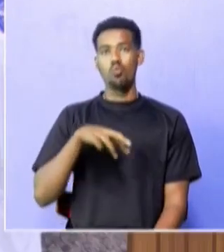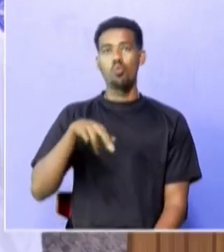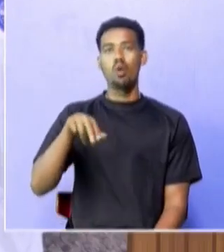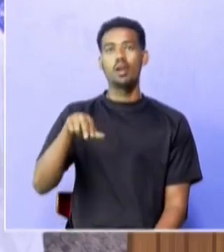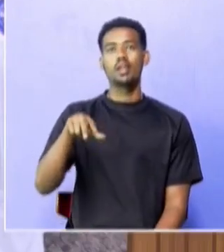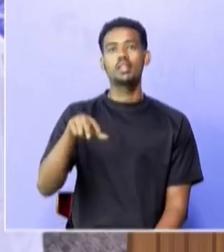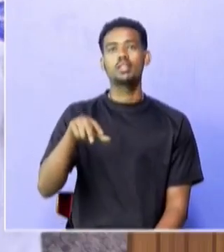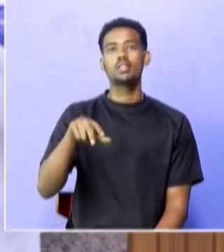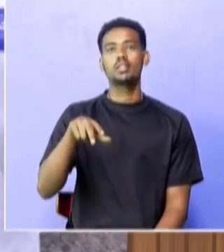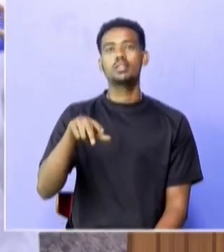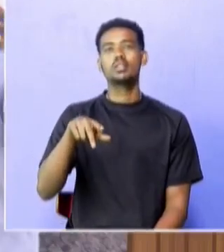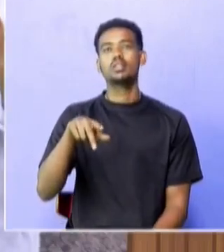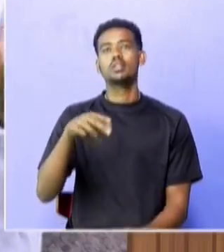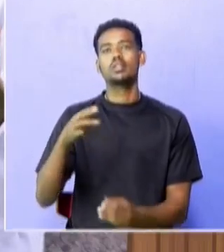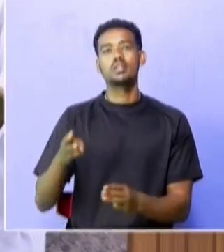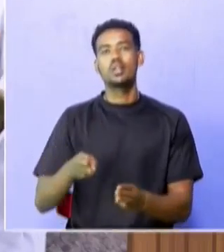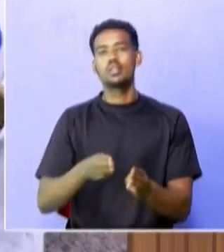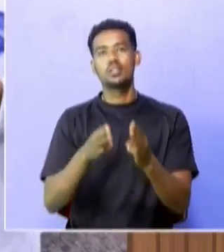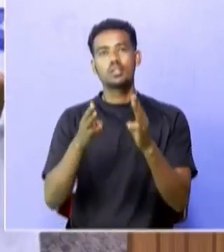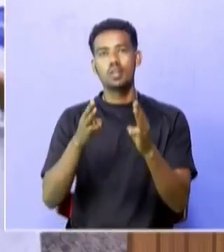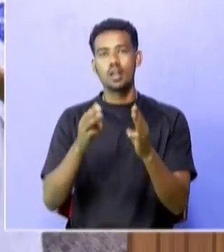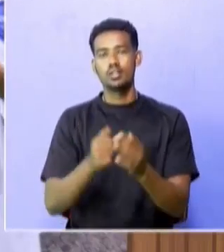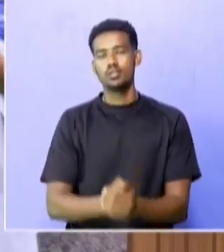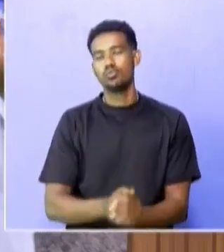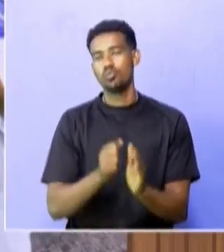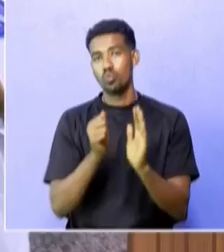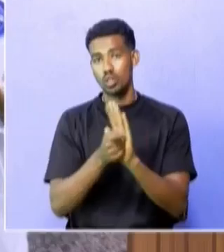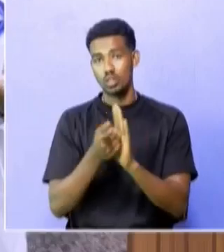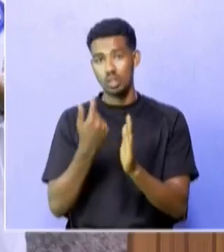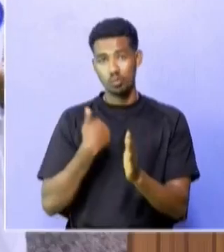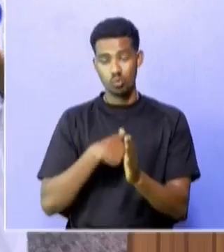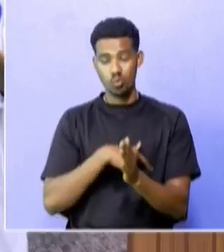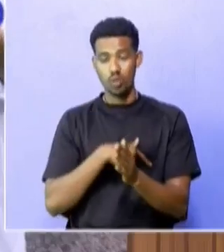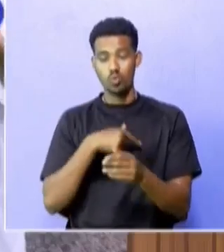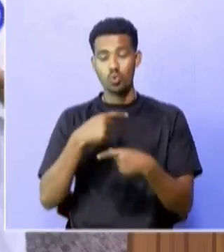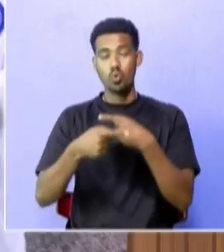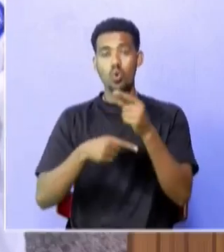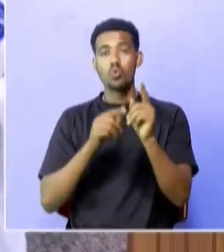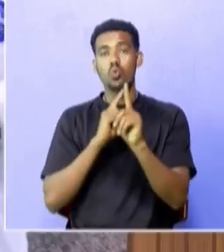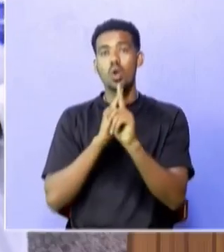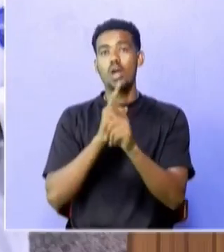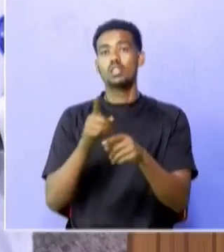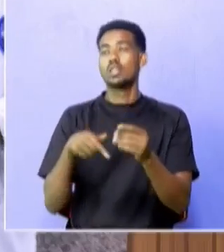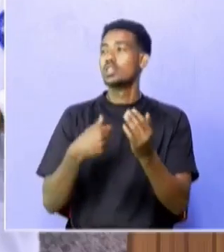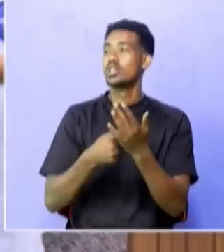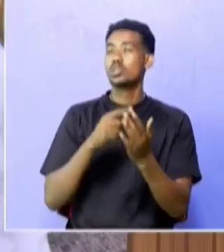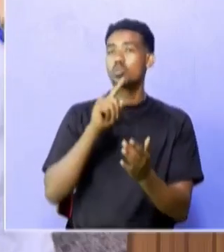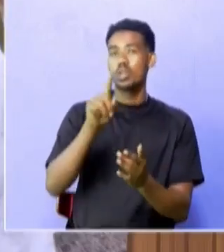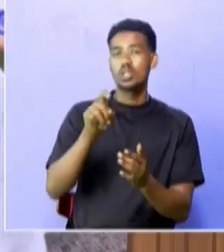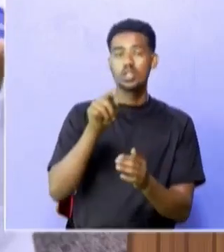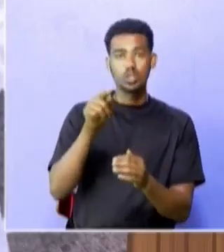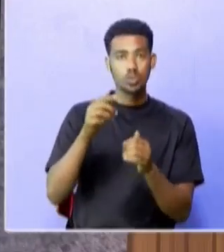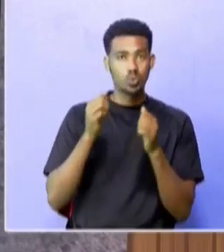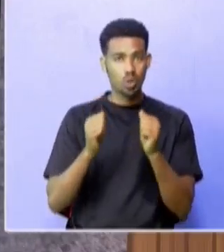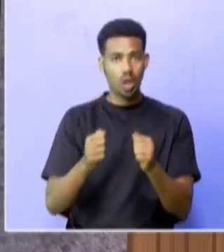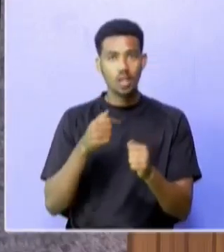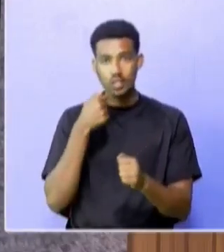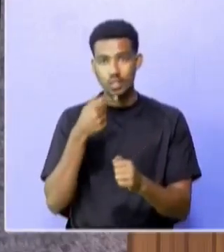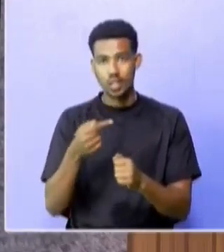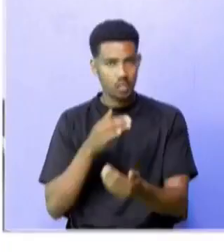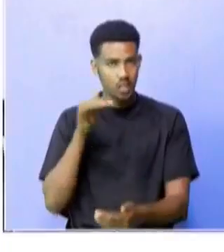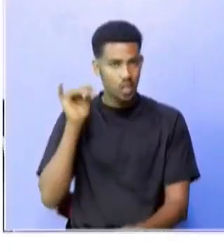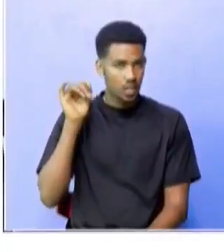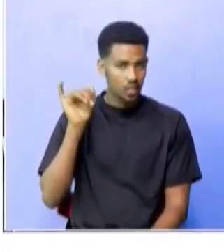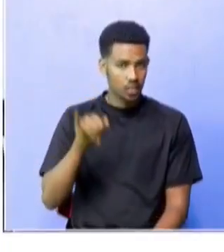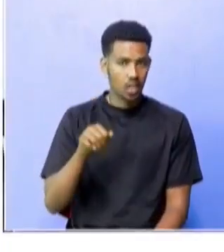the street? So, for example, when I'm going to answer, and if you want to answer this question, you can say easily,